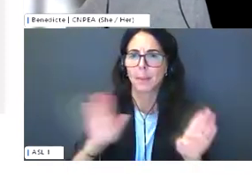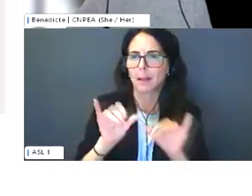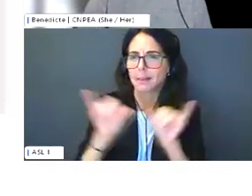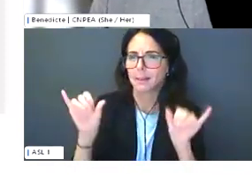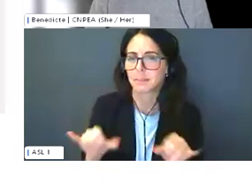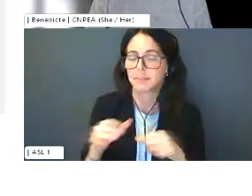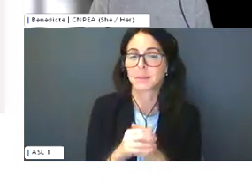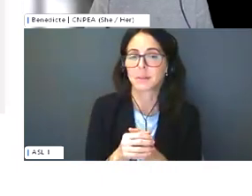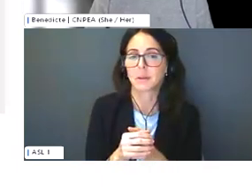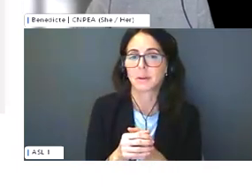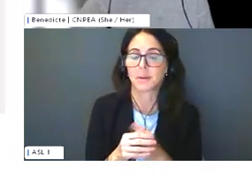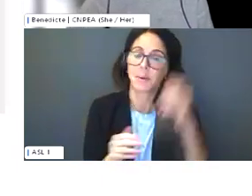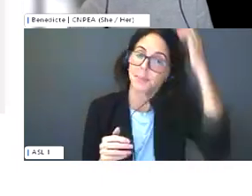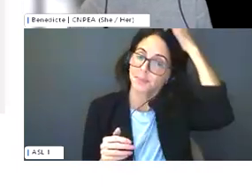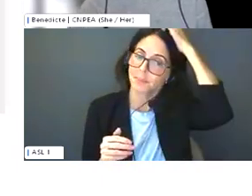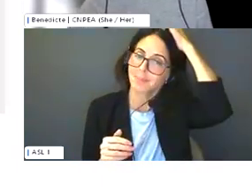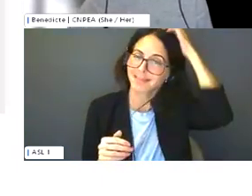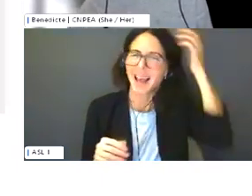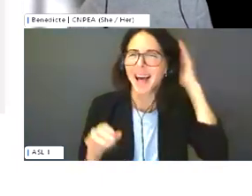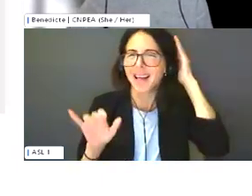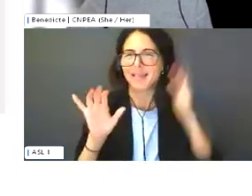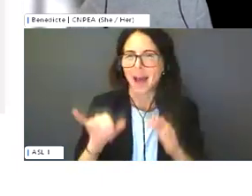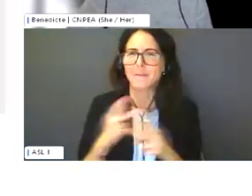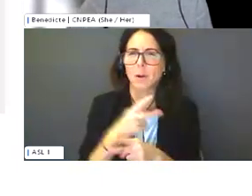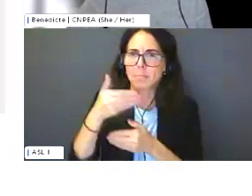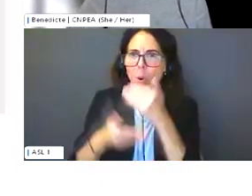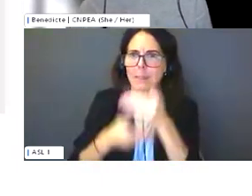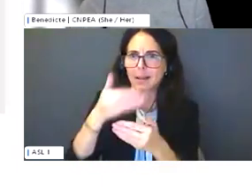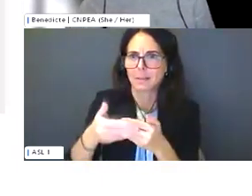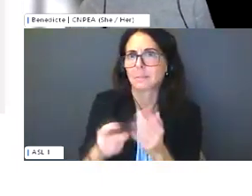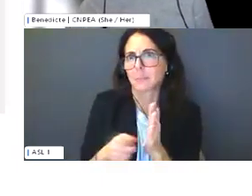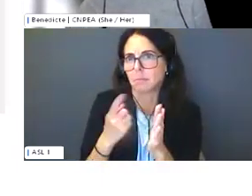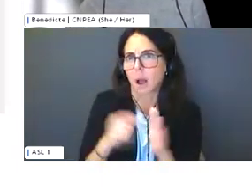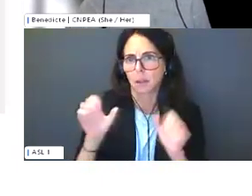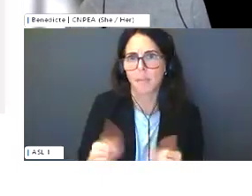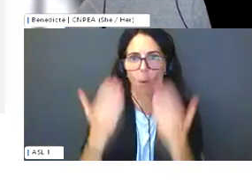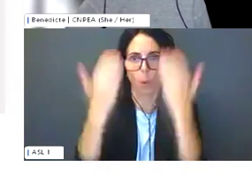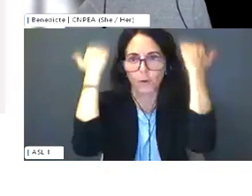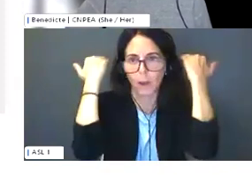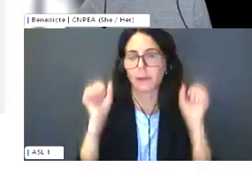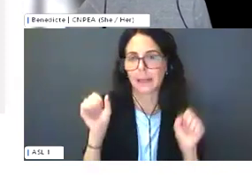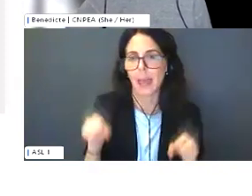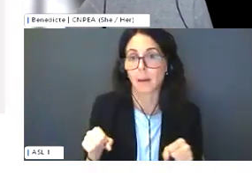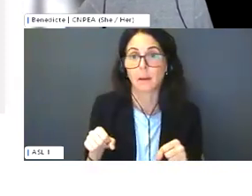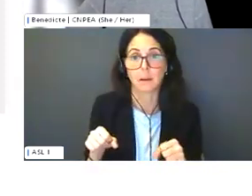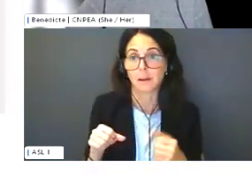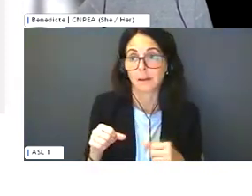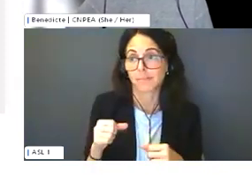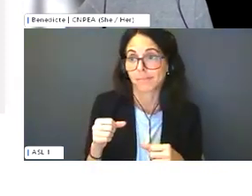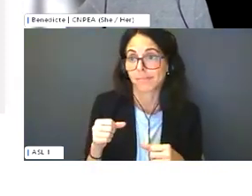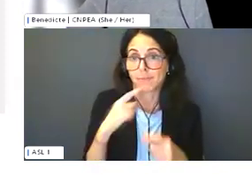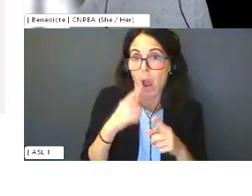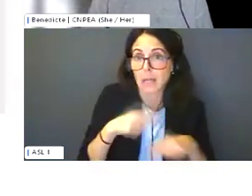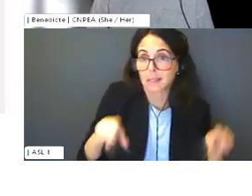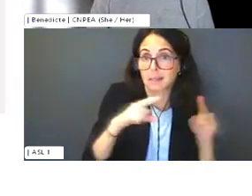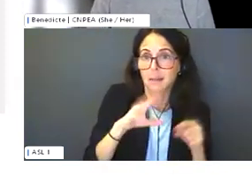our speakers have identified, that navigation process can be can be very overwhelming for not only as providers, but for